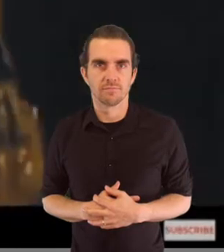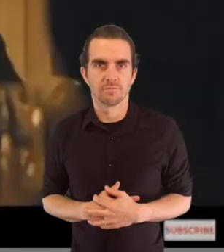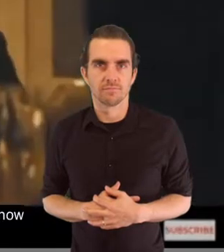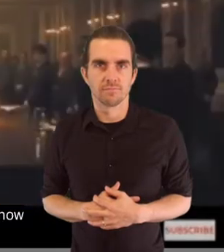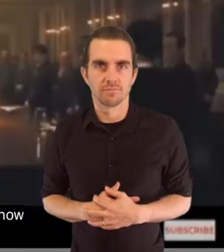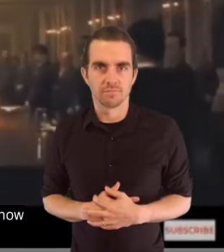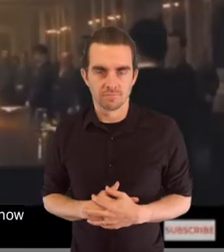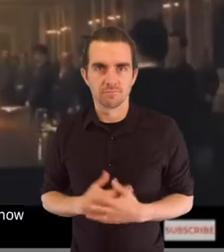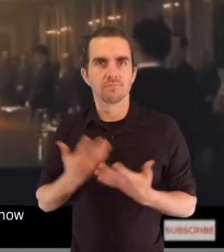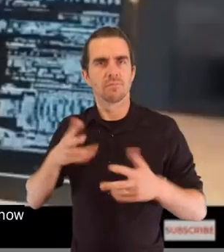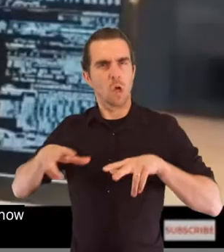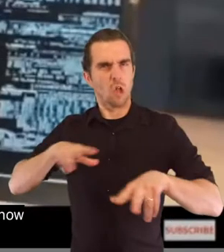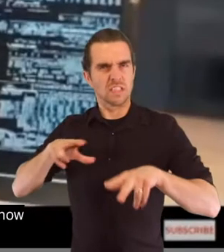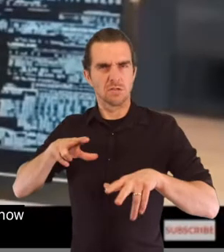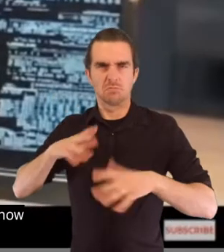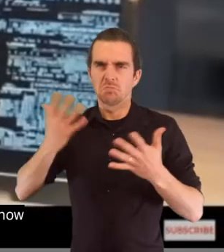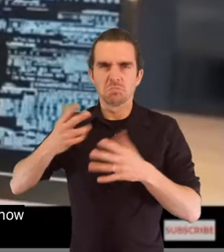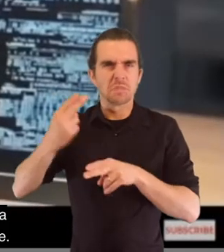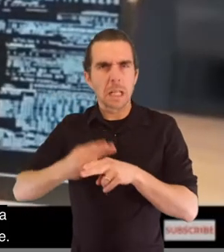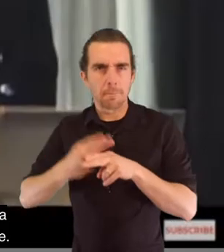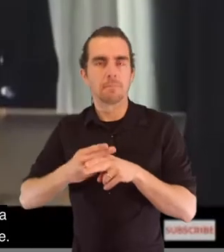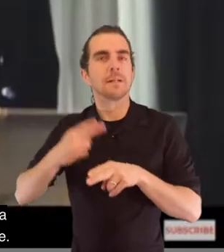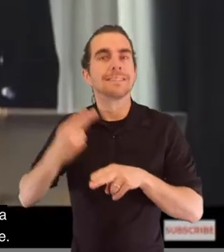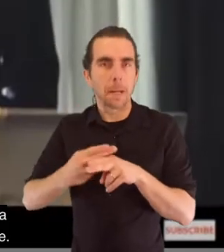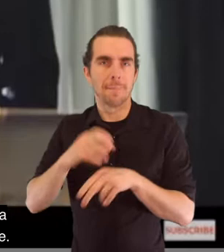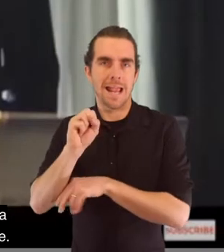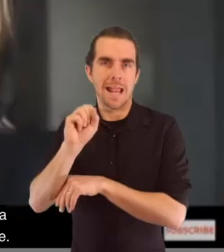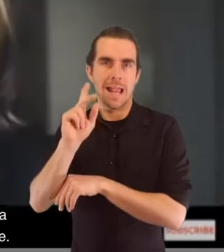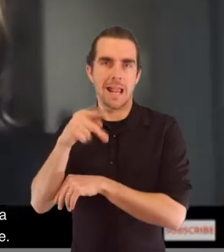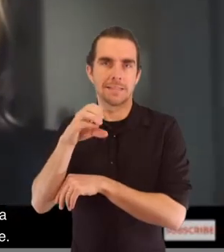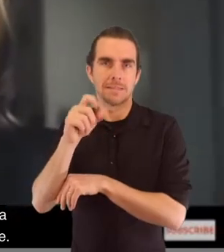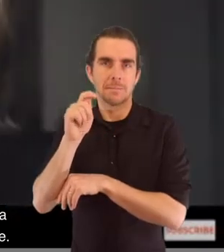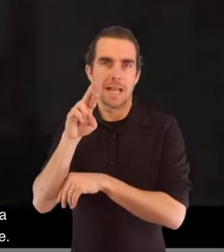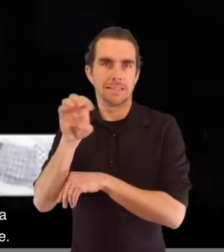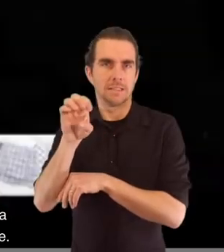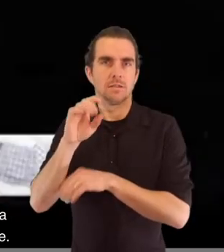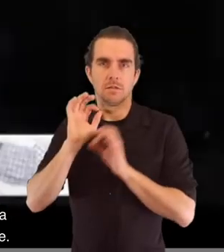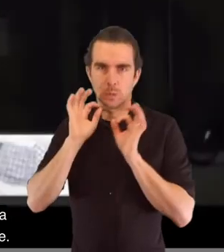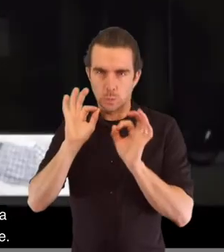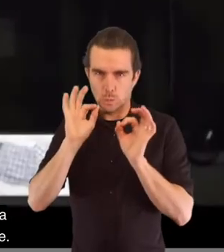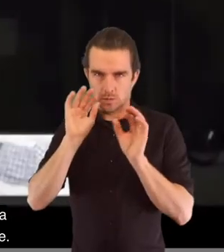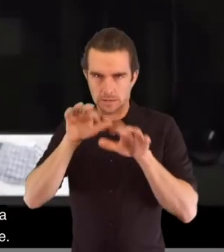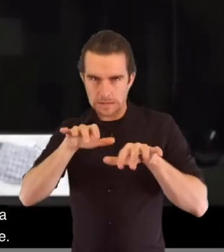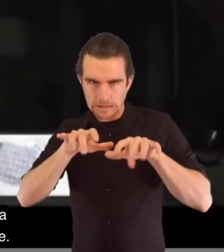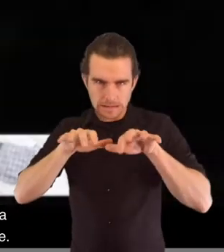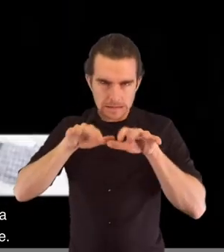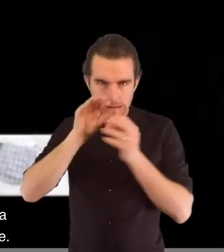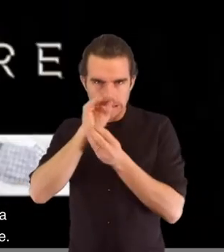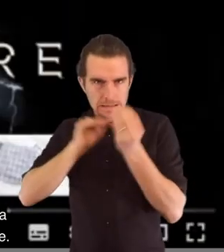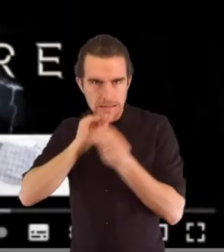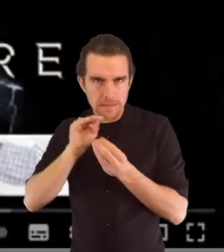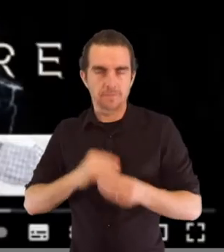This organization, do you know what it's called? Its name is Spectre. It's a sensitivity training